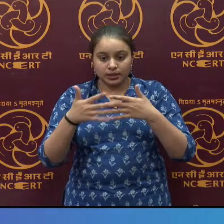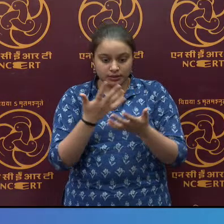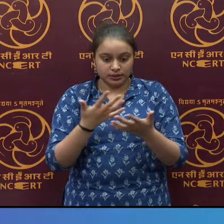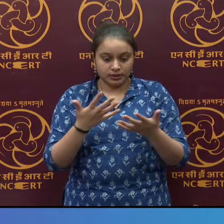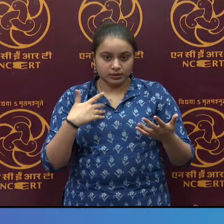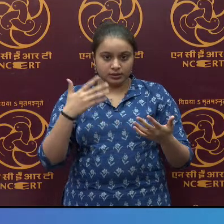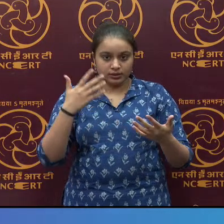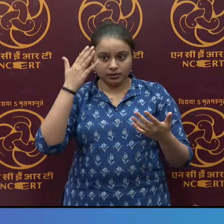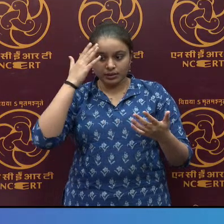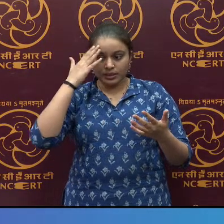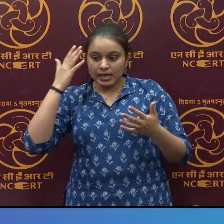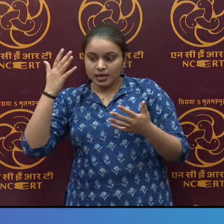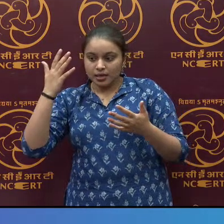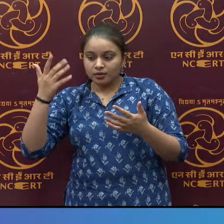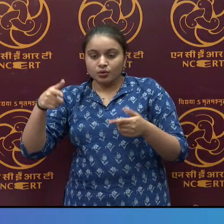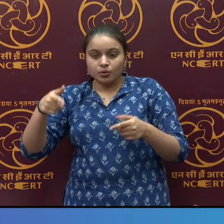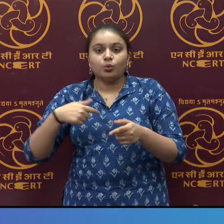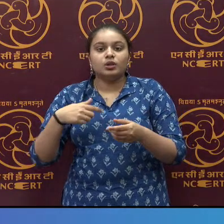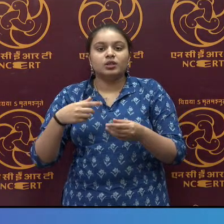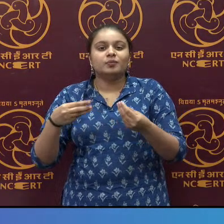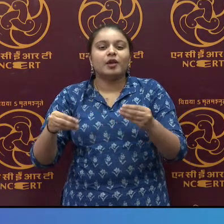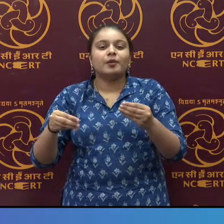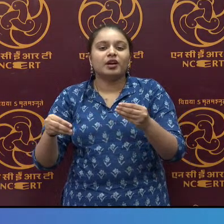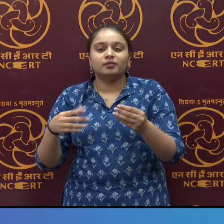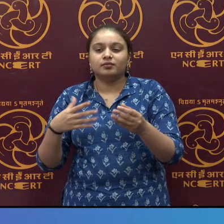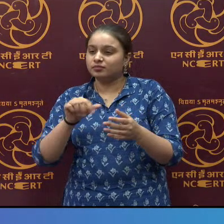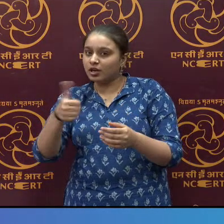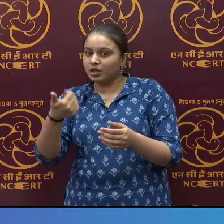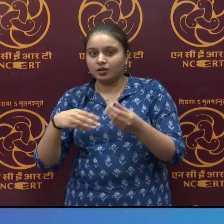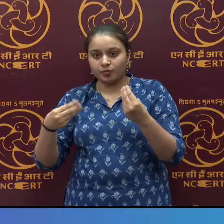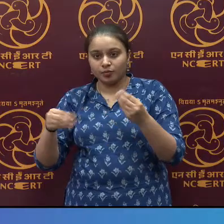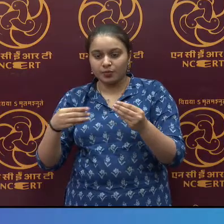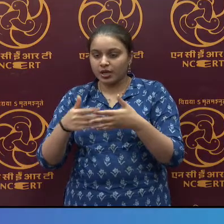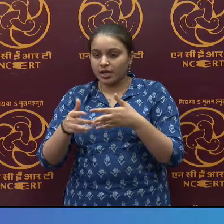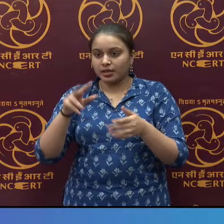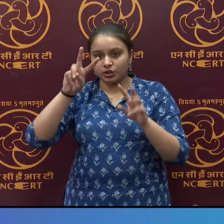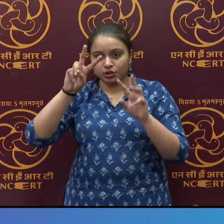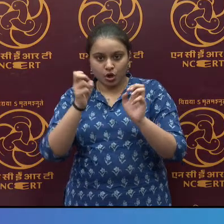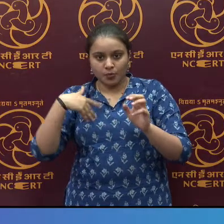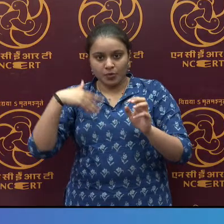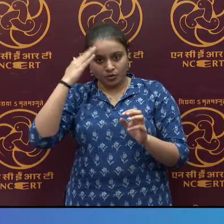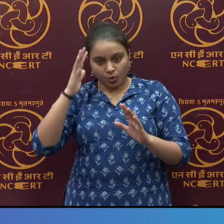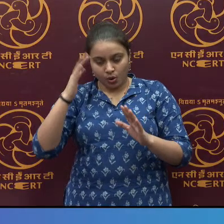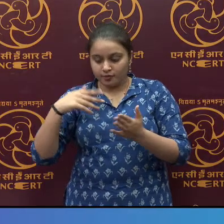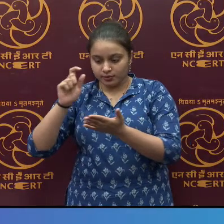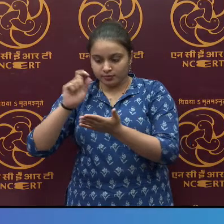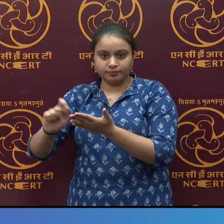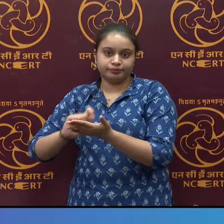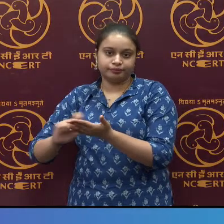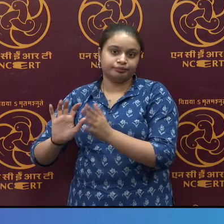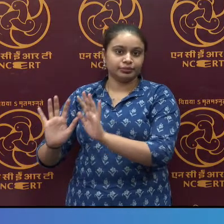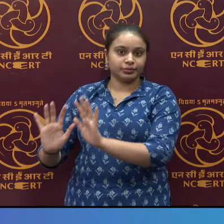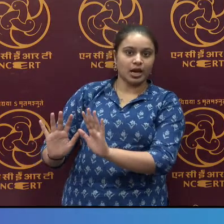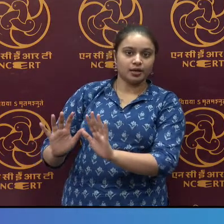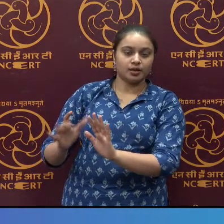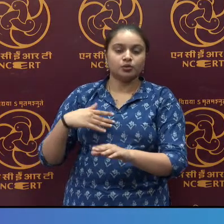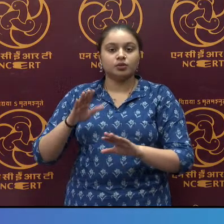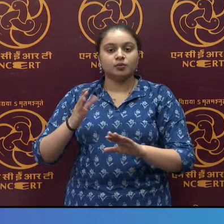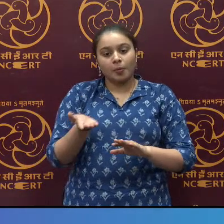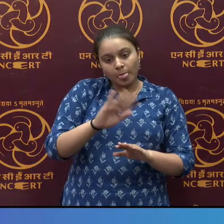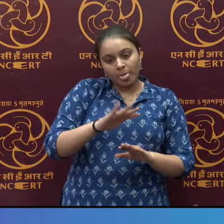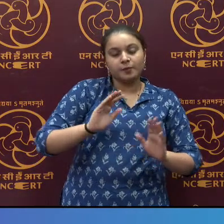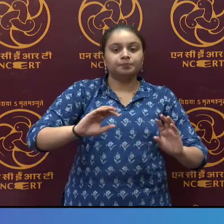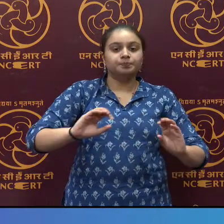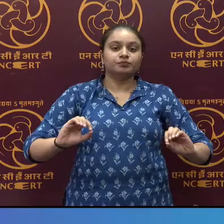know in a rough space. Everything you know about that particular topic, just put it in the rough space. Then we start what